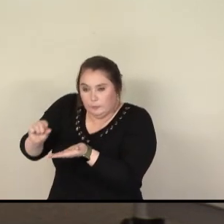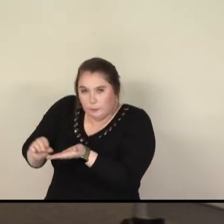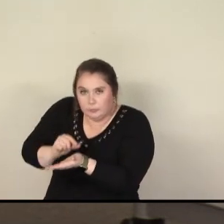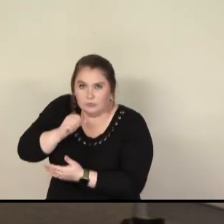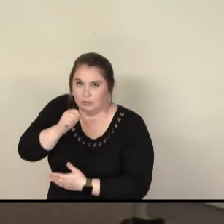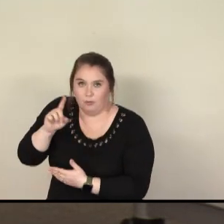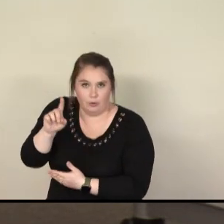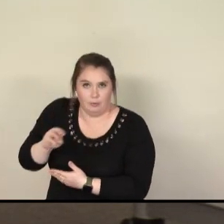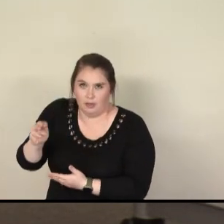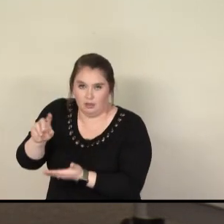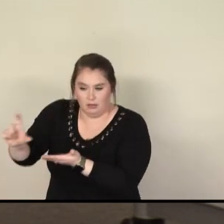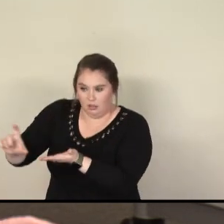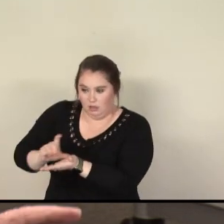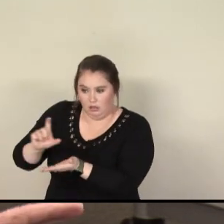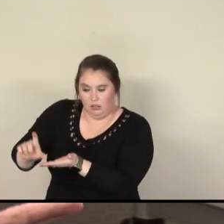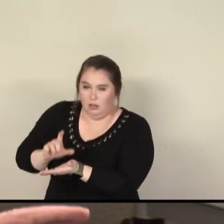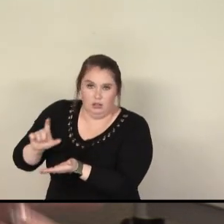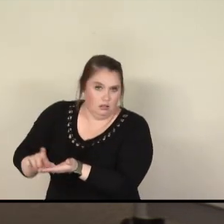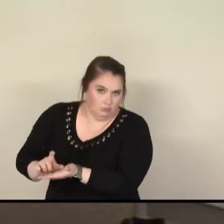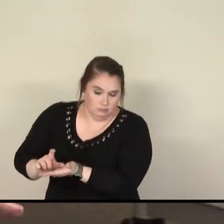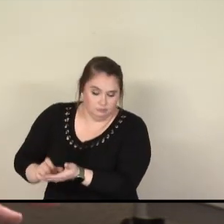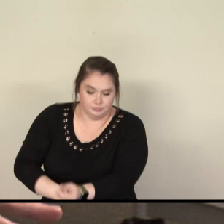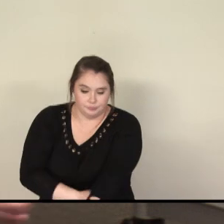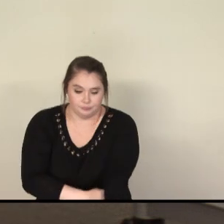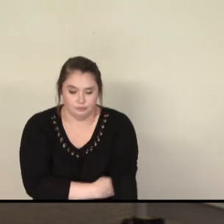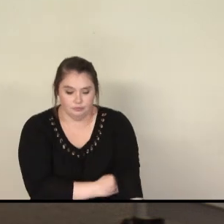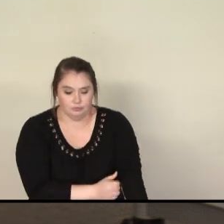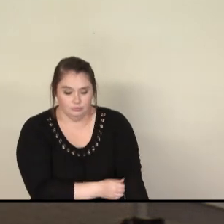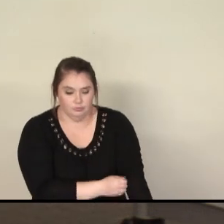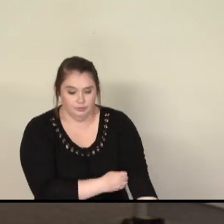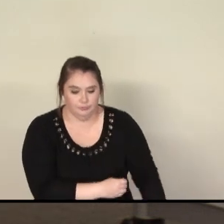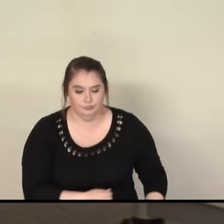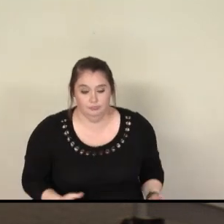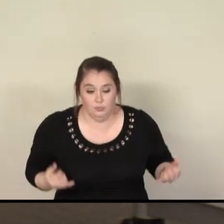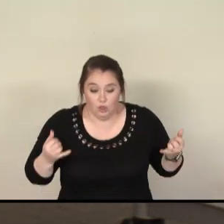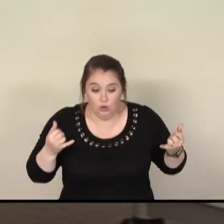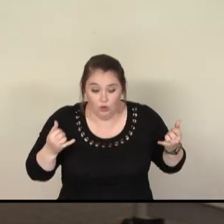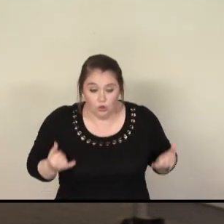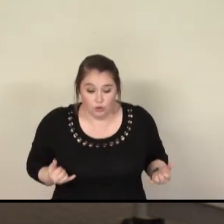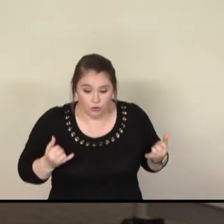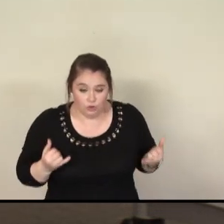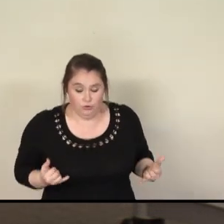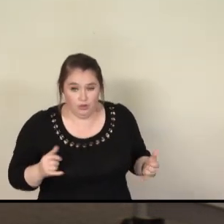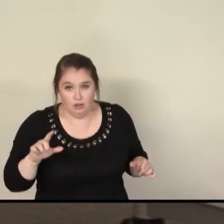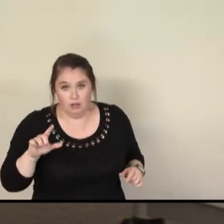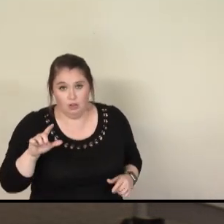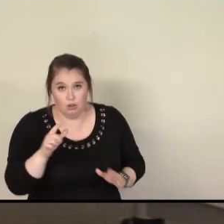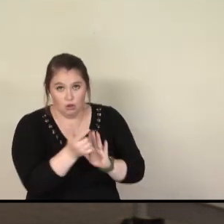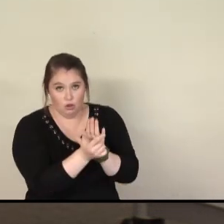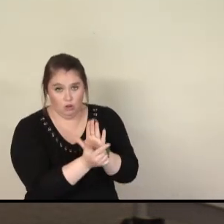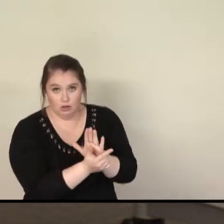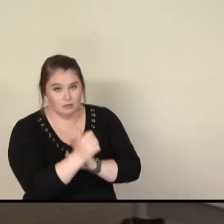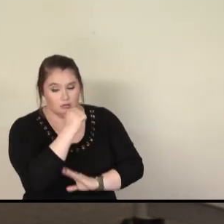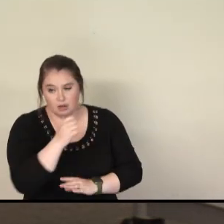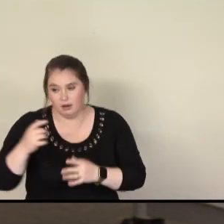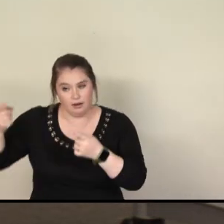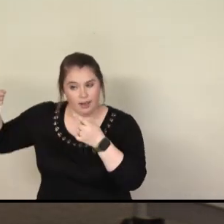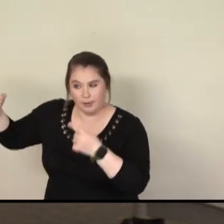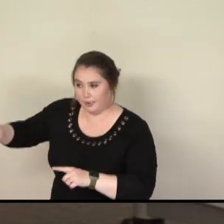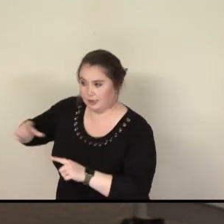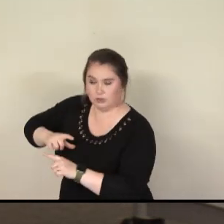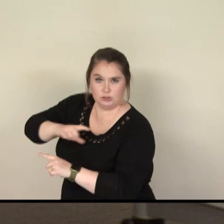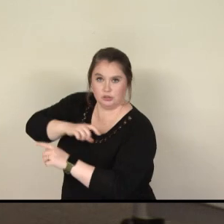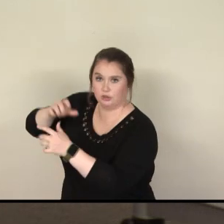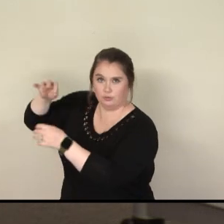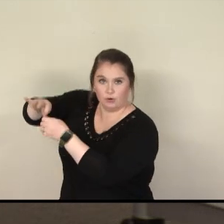going to be 122.6. Current law, now this is based on current law, not what's happening in the legislature right